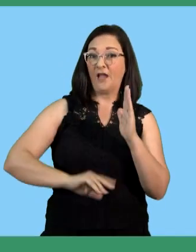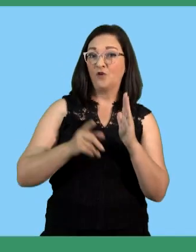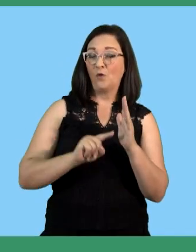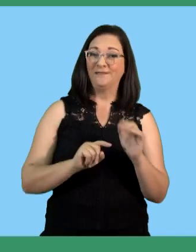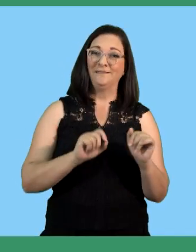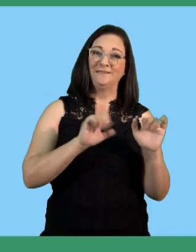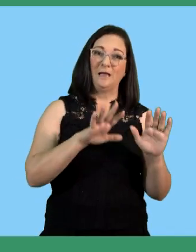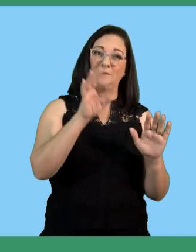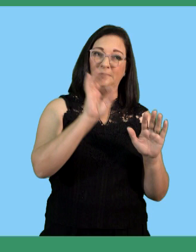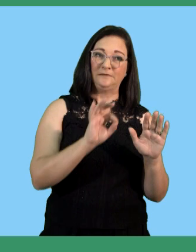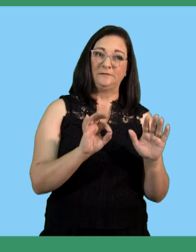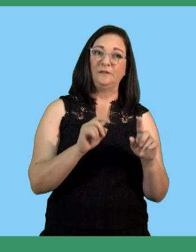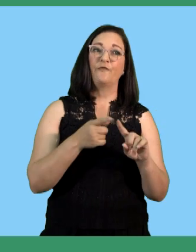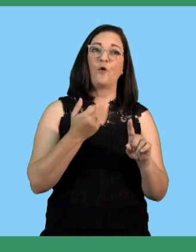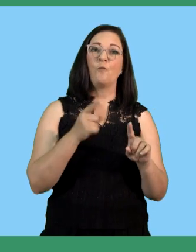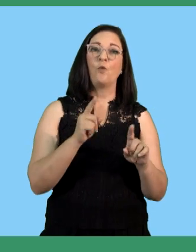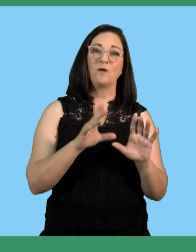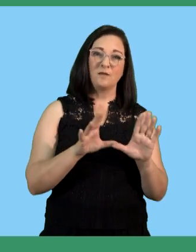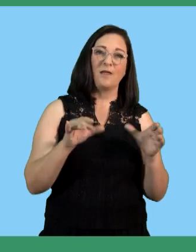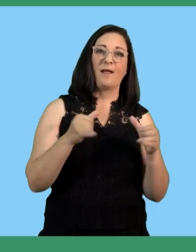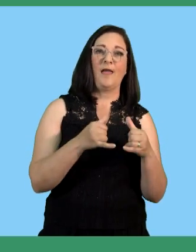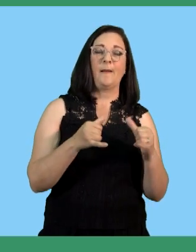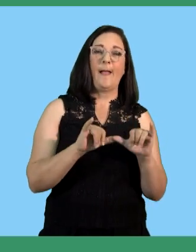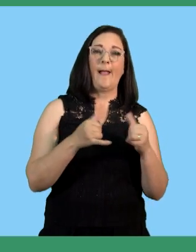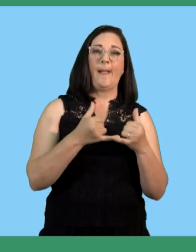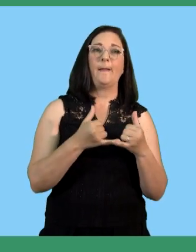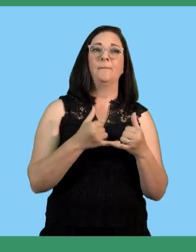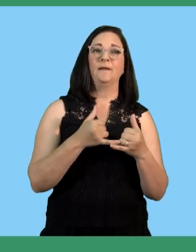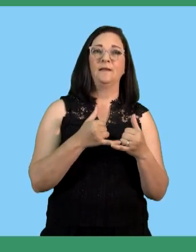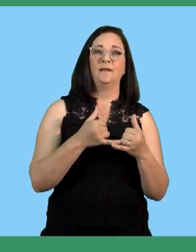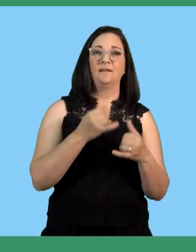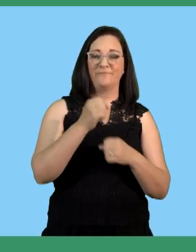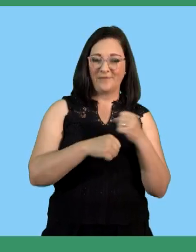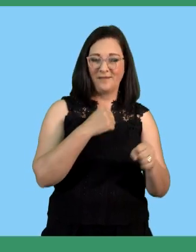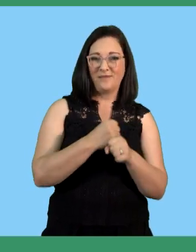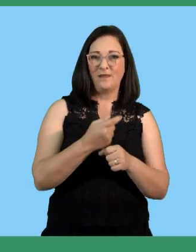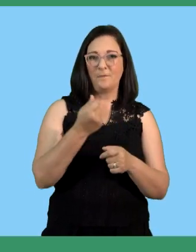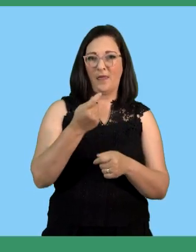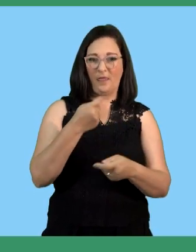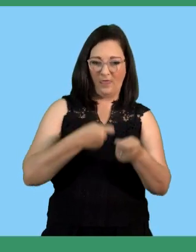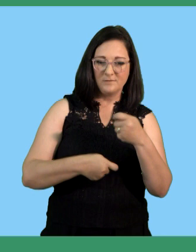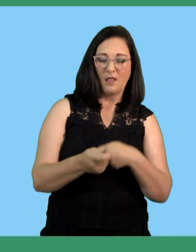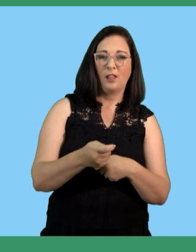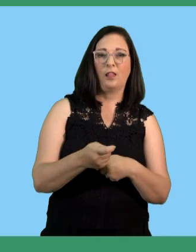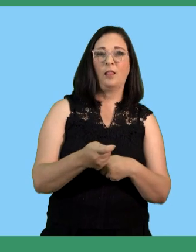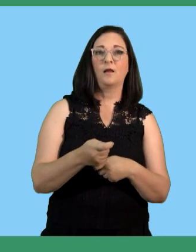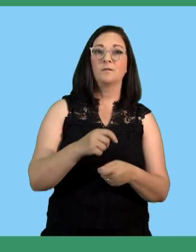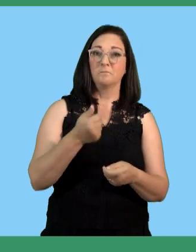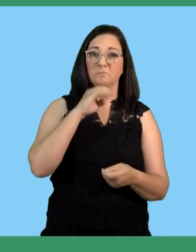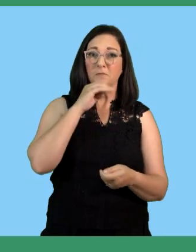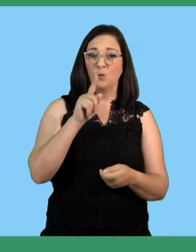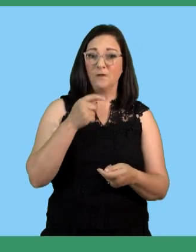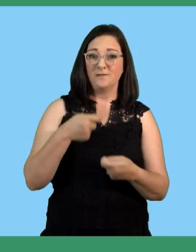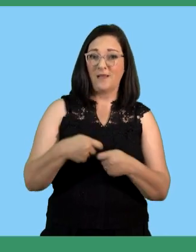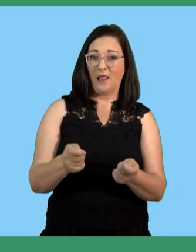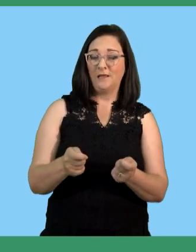a fine of up to 10% of the company's annual turnover. What do we mean by turnover? It's basically the same. It's how